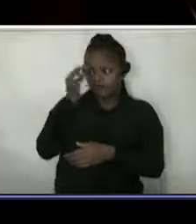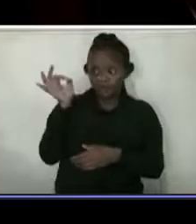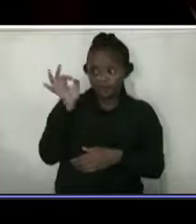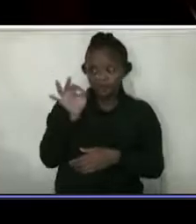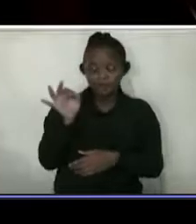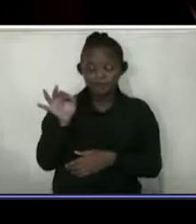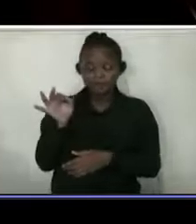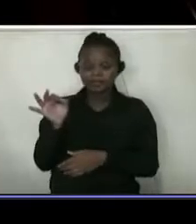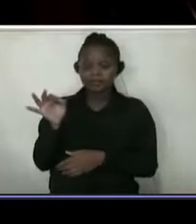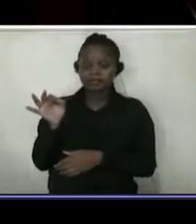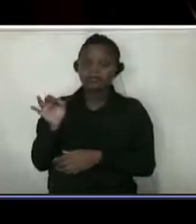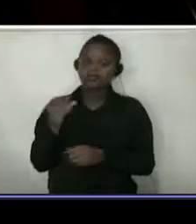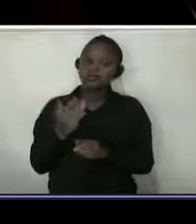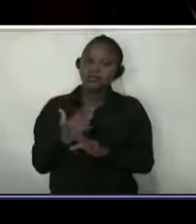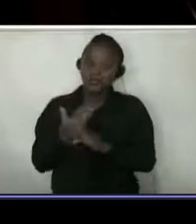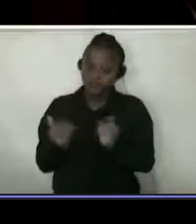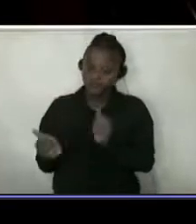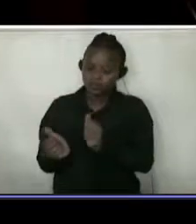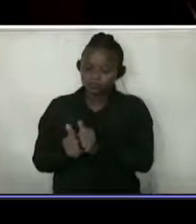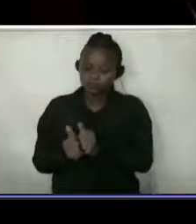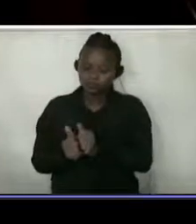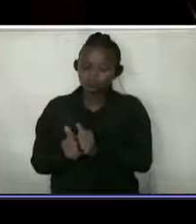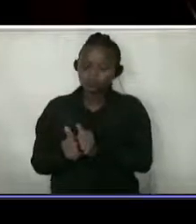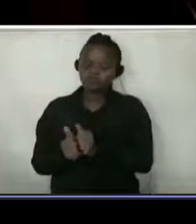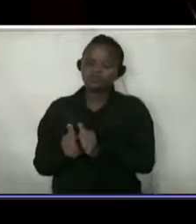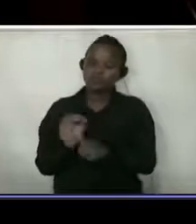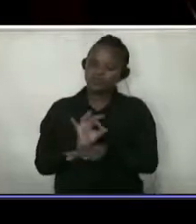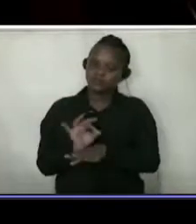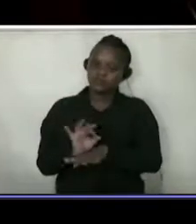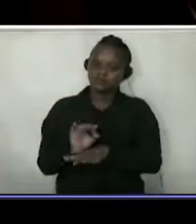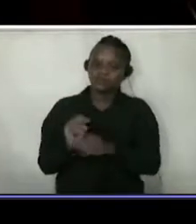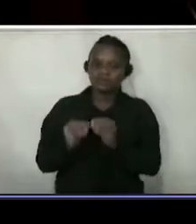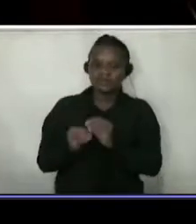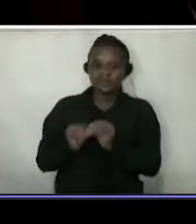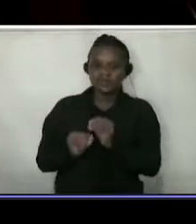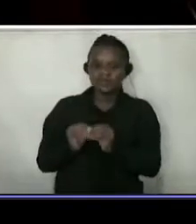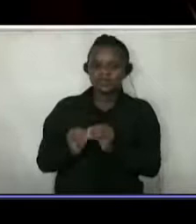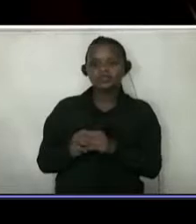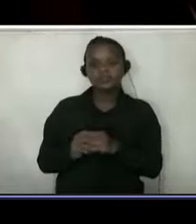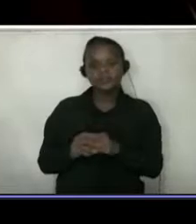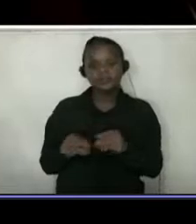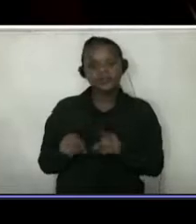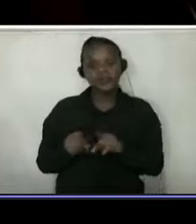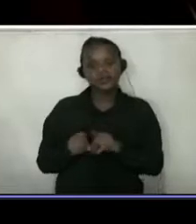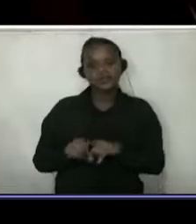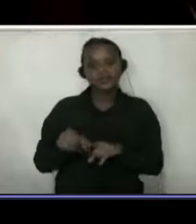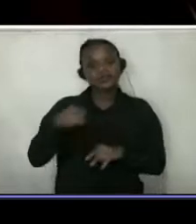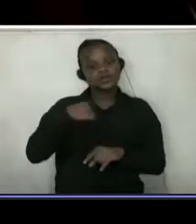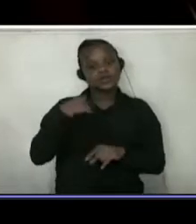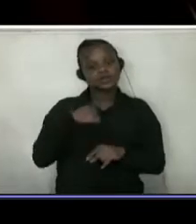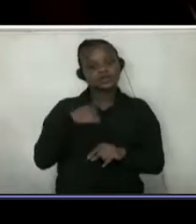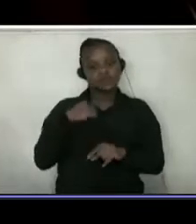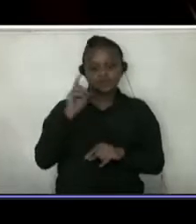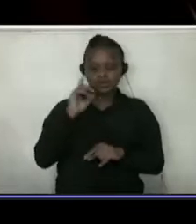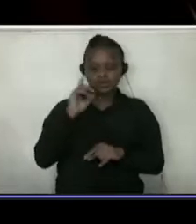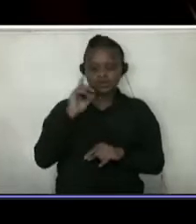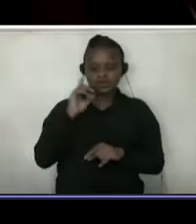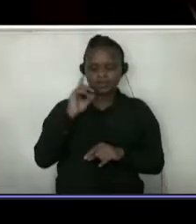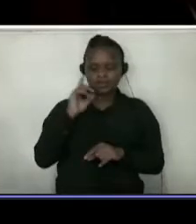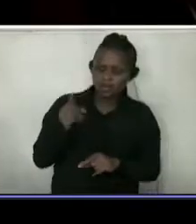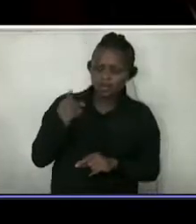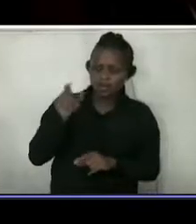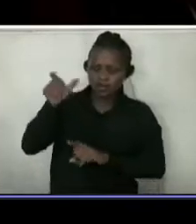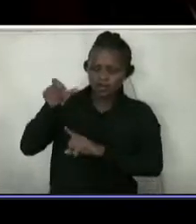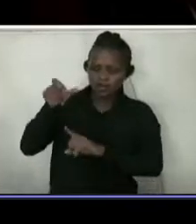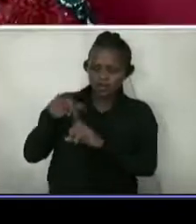want to reply to the Honourable Chairperson of the Cocktail Commission. I can see she follows Helen Ziller because her hairstyle looks faintly familiar to Helen Ziller. So